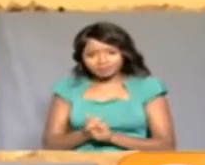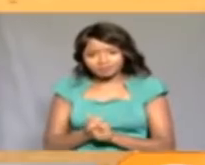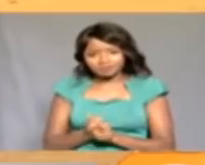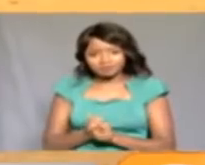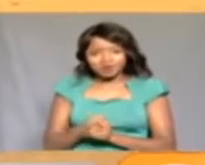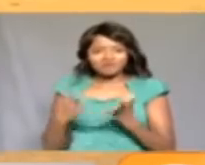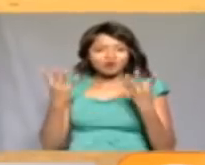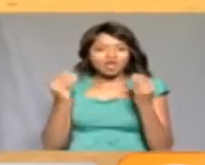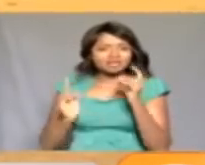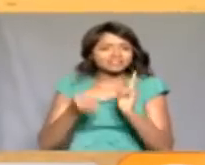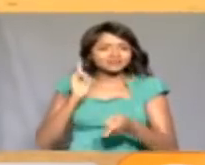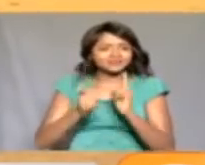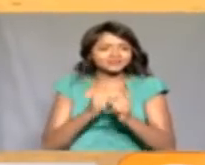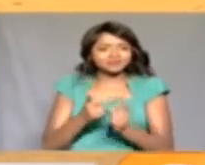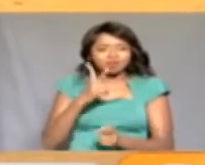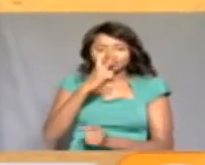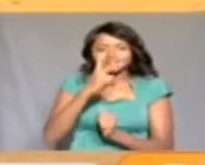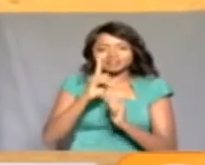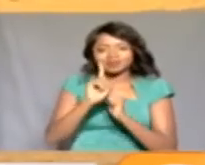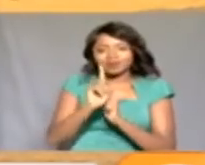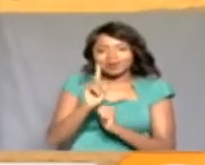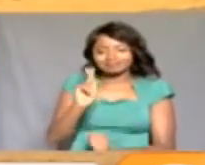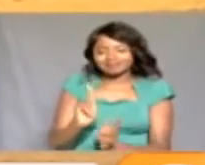that covered 21 kilometers.